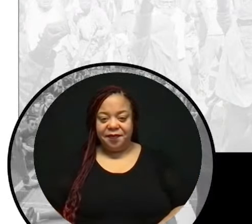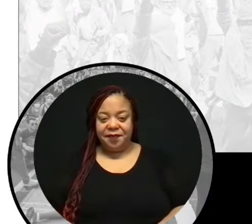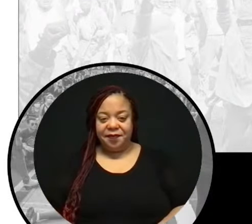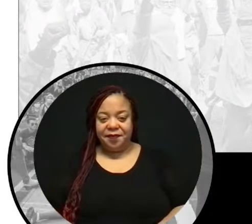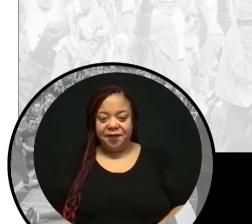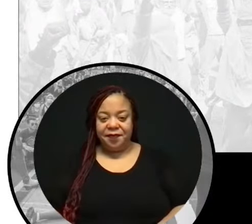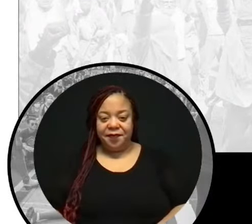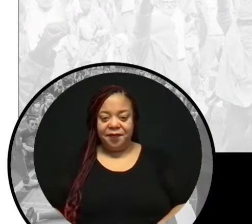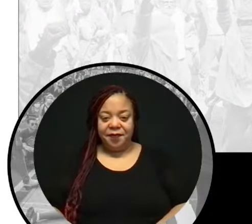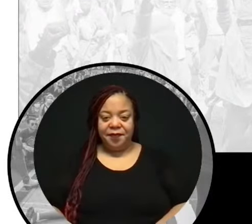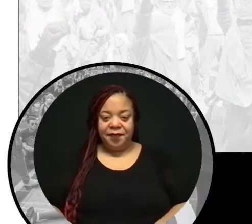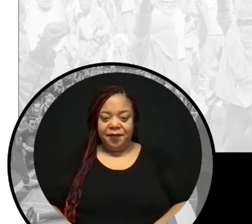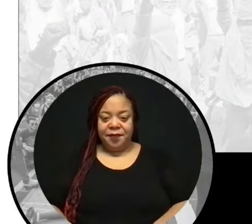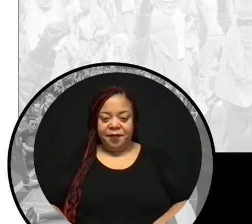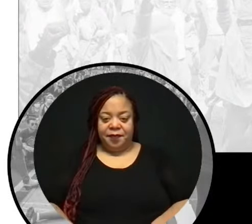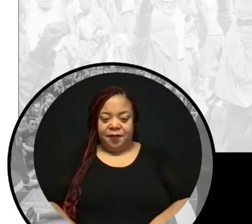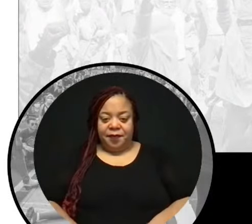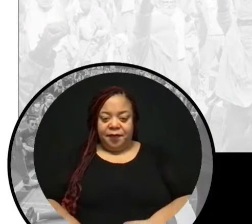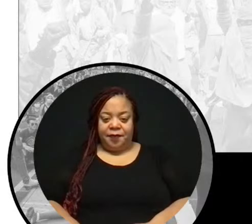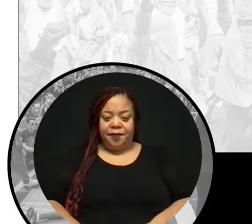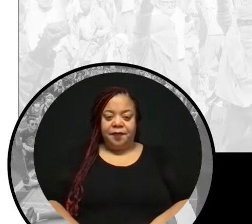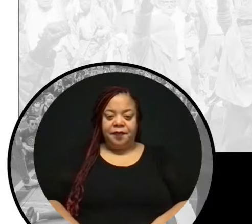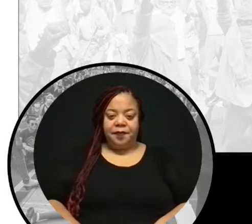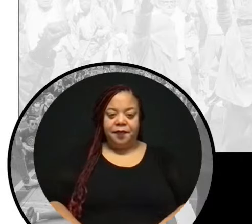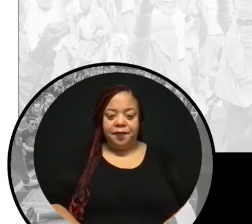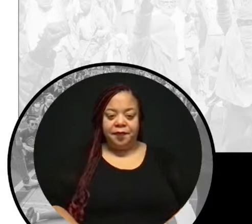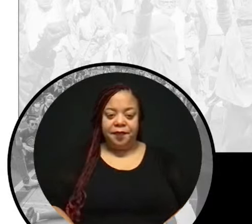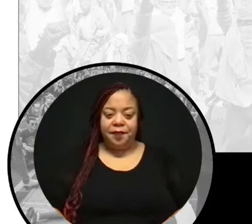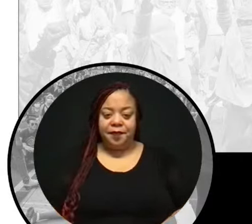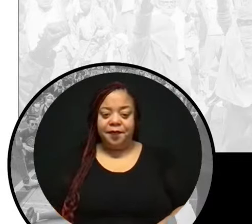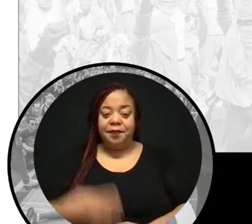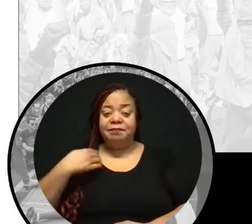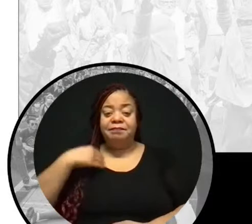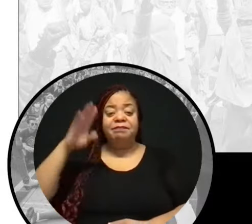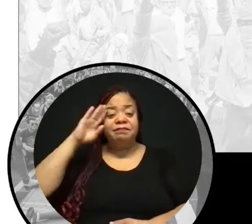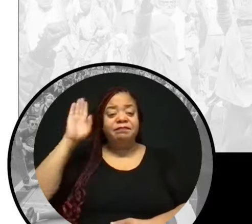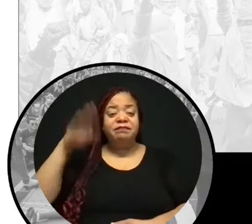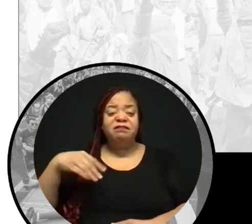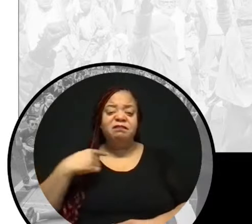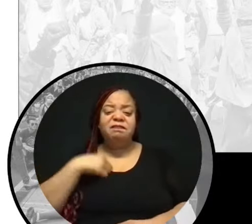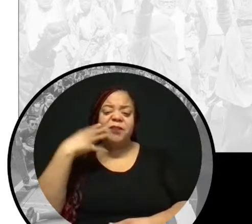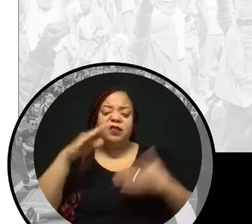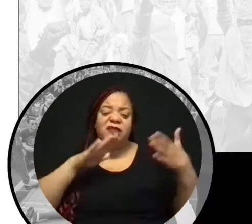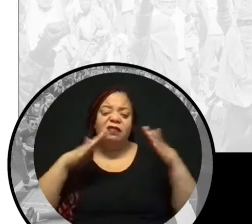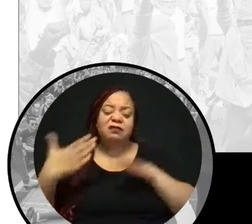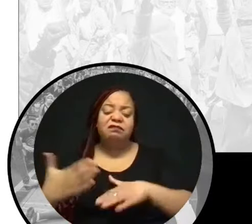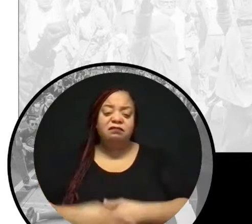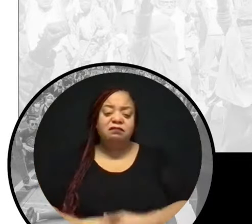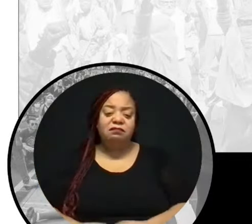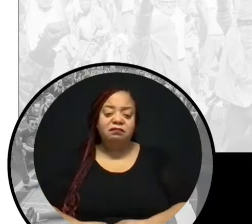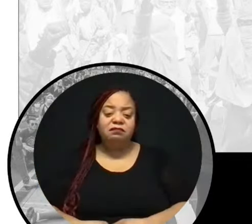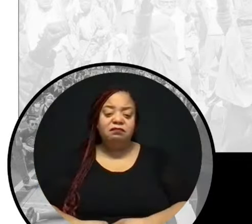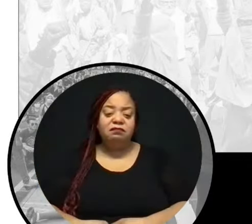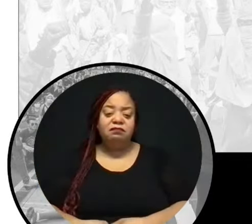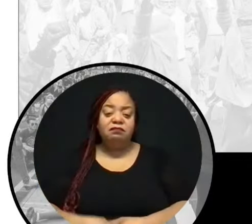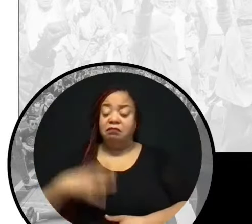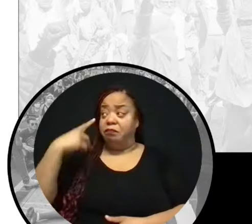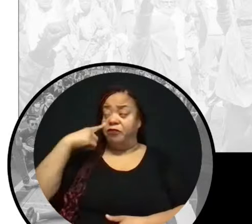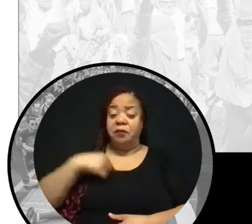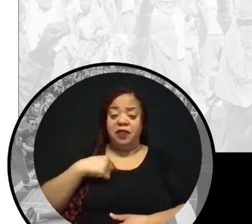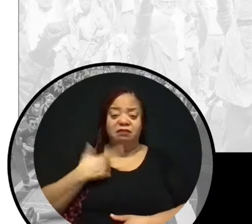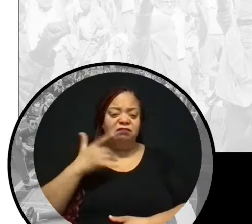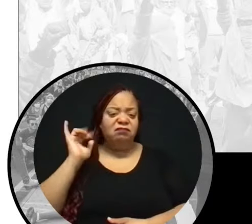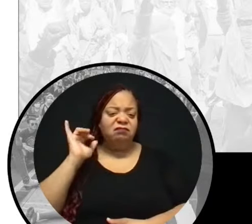I know that I'm going to die. For me, that's a scary thing, but it's true. I don't